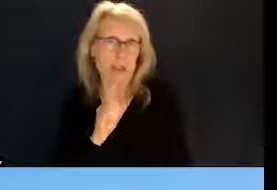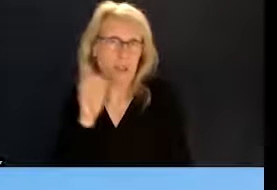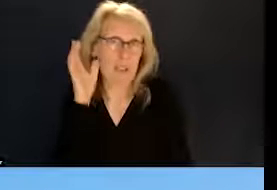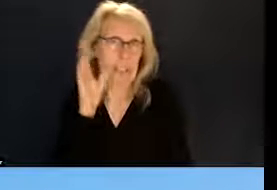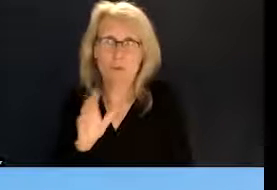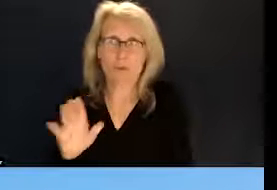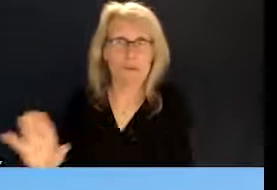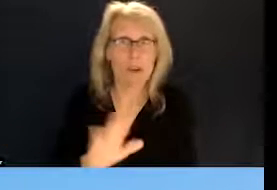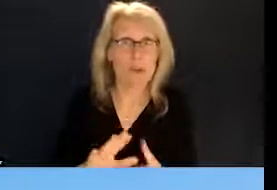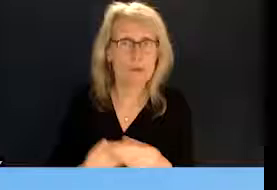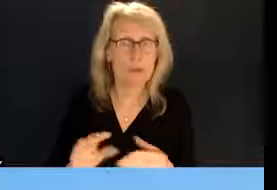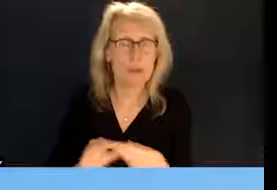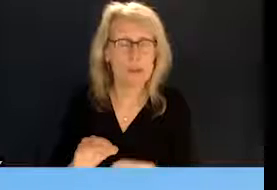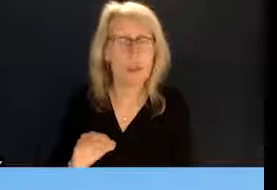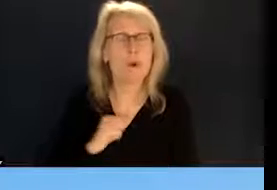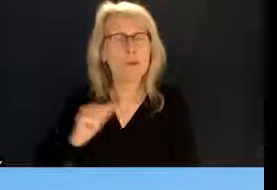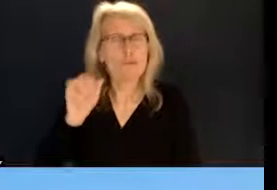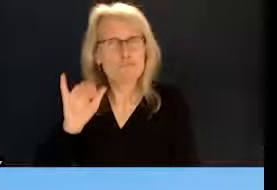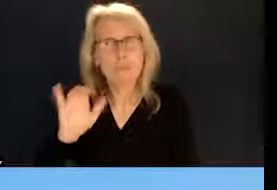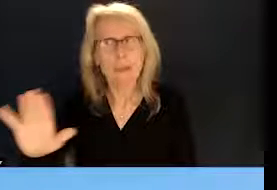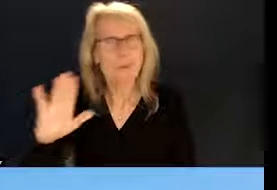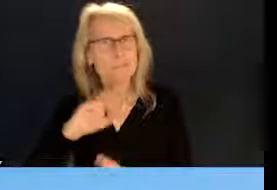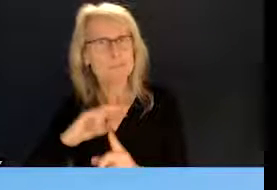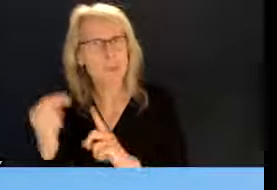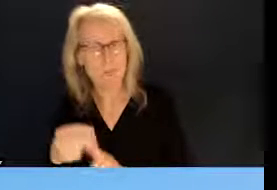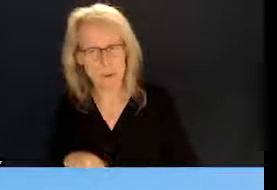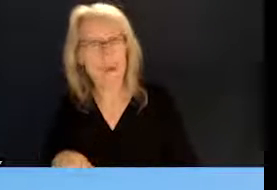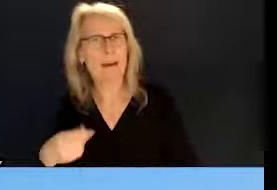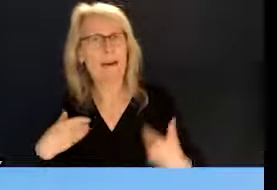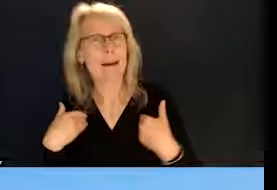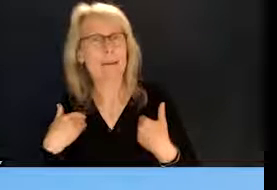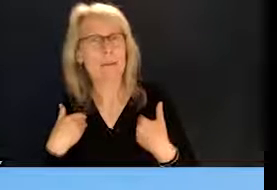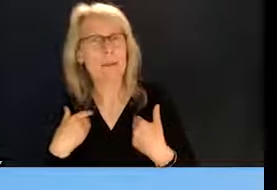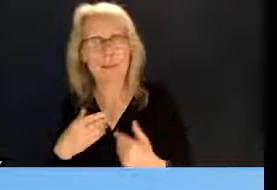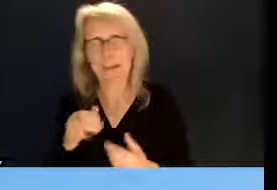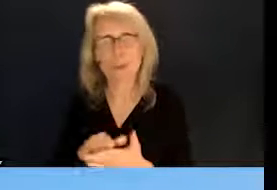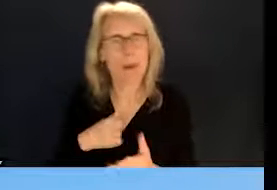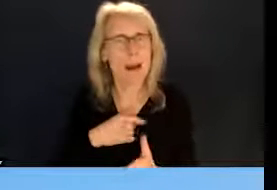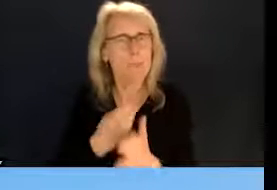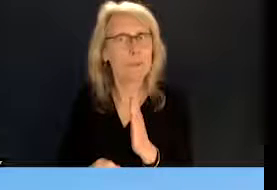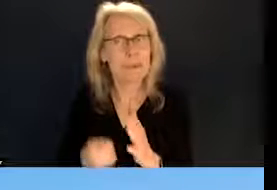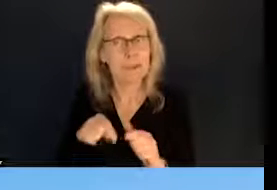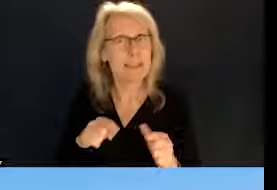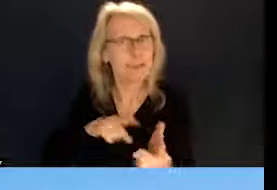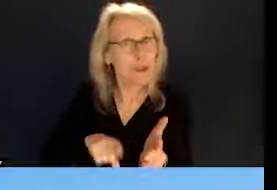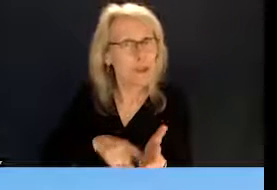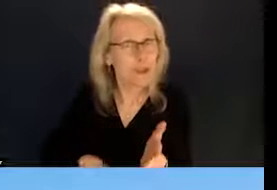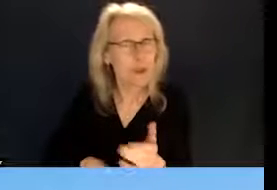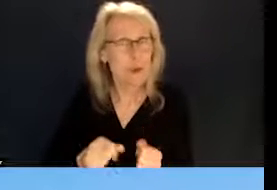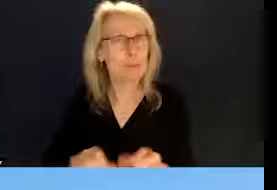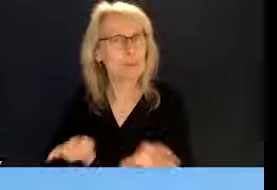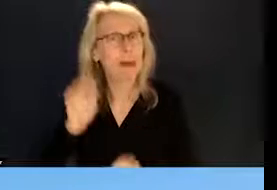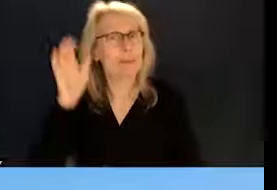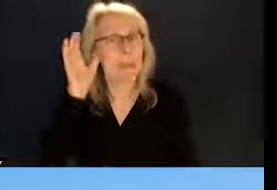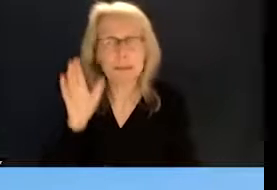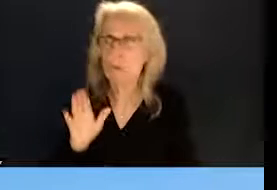right? Trying to connect with somebody about their story about wildlife is in fact the reason that I got into this in the first place. So if I take the time to hear what they have to